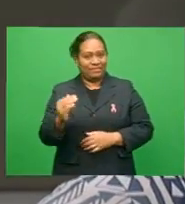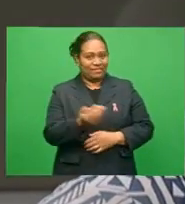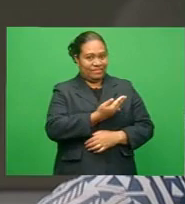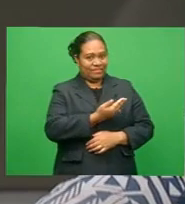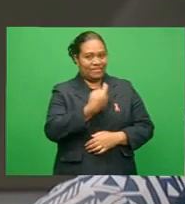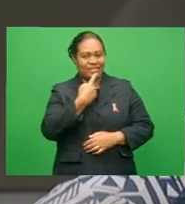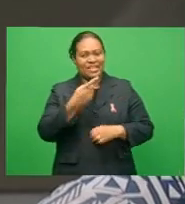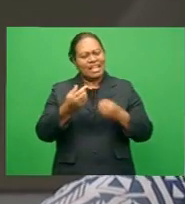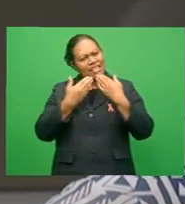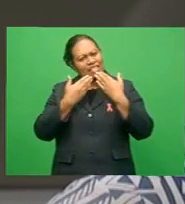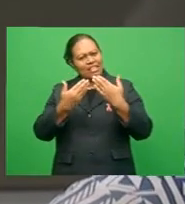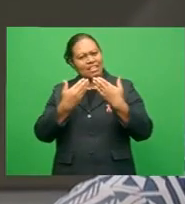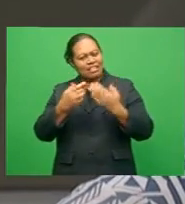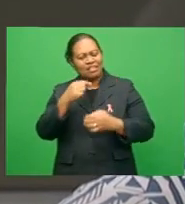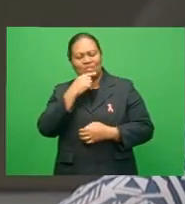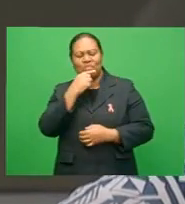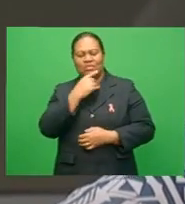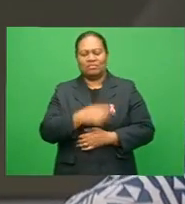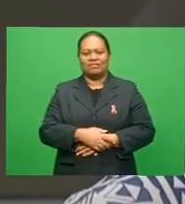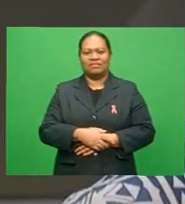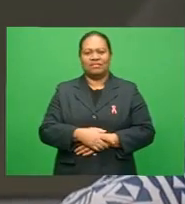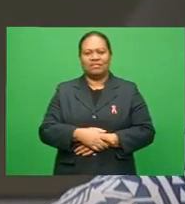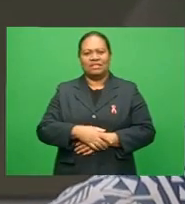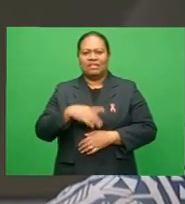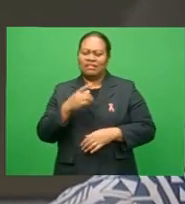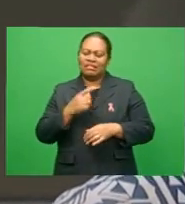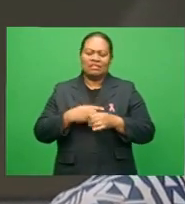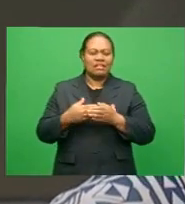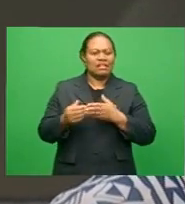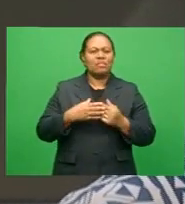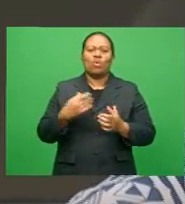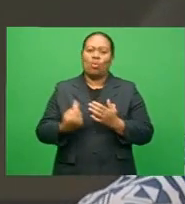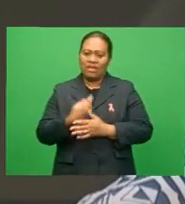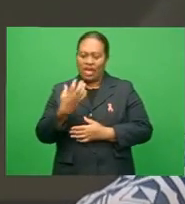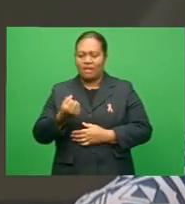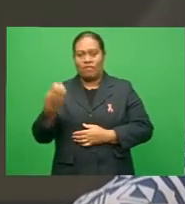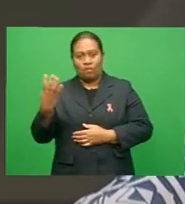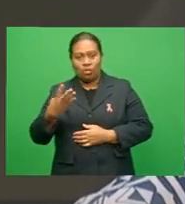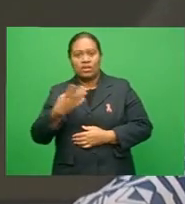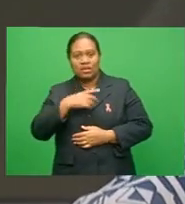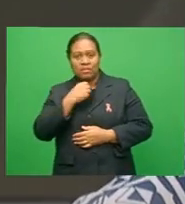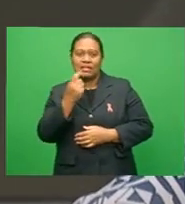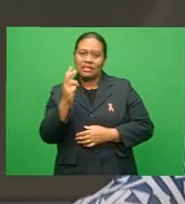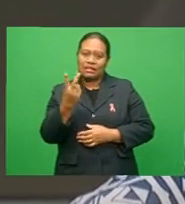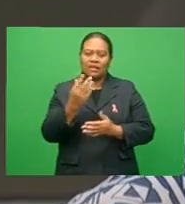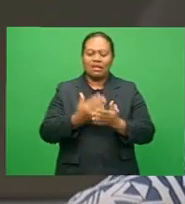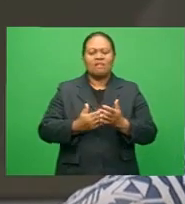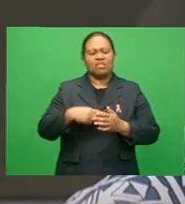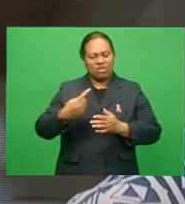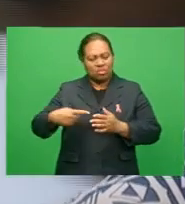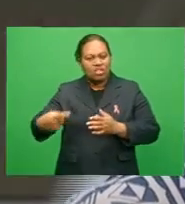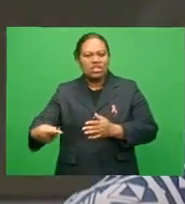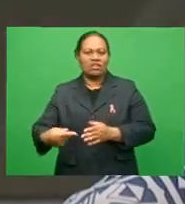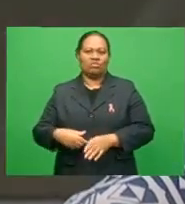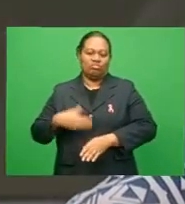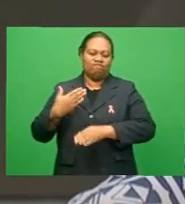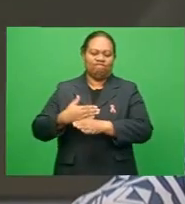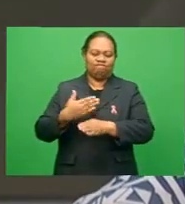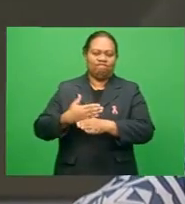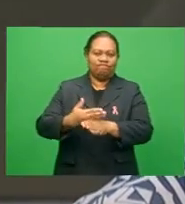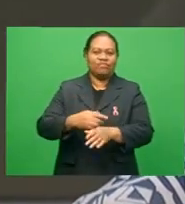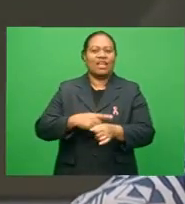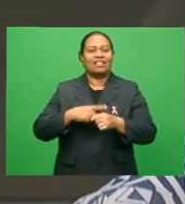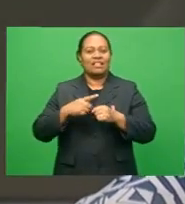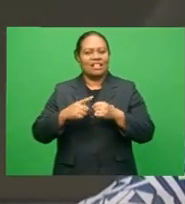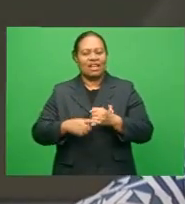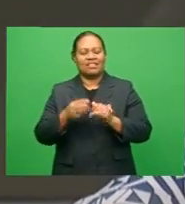boys, they just have faith in themselves. Even though we were down 14 men in the second half, the boys just keep fighting and keep fighting on until the